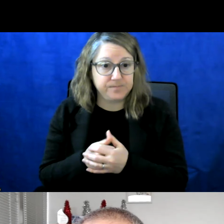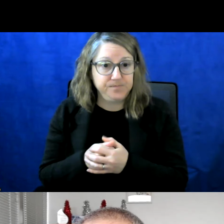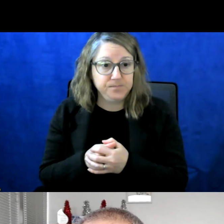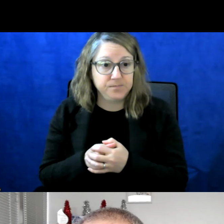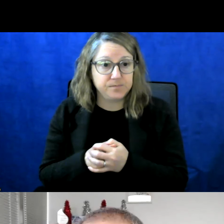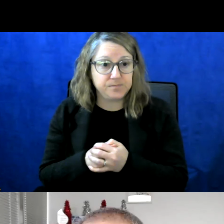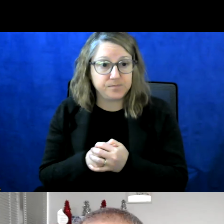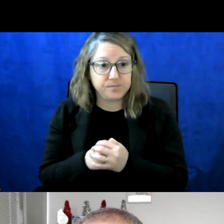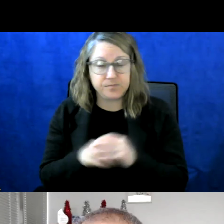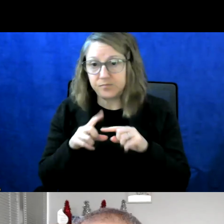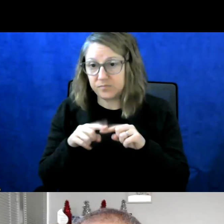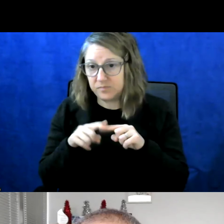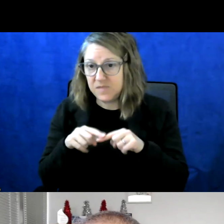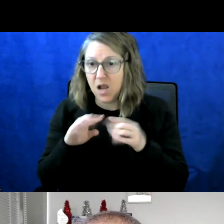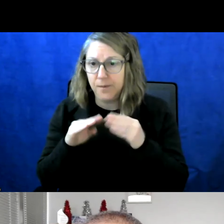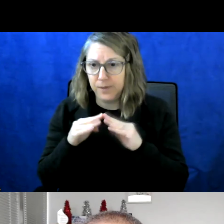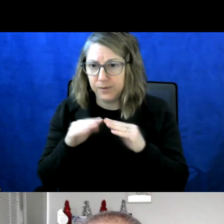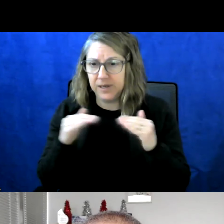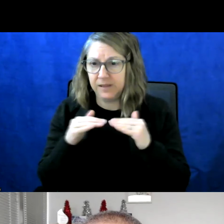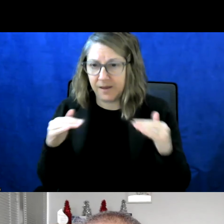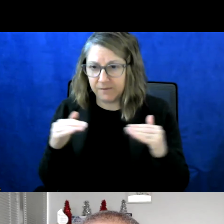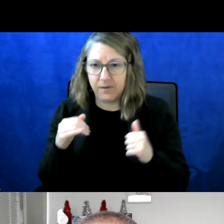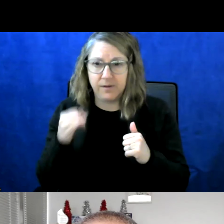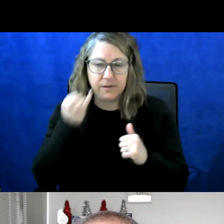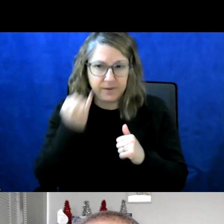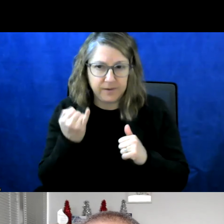whether depending on the community levels.